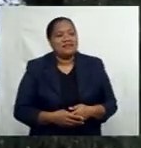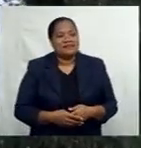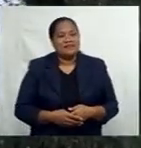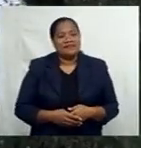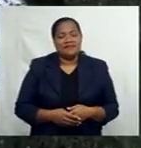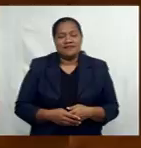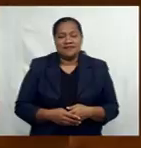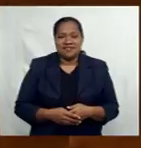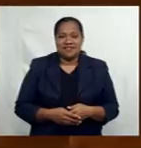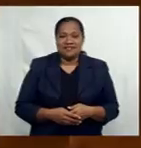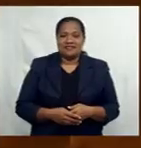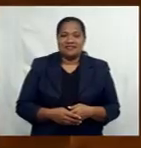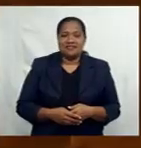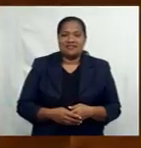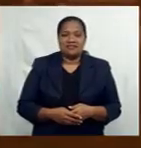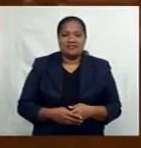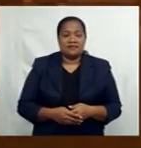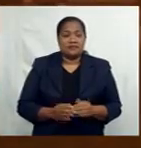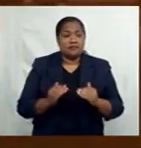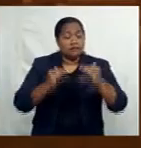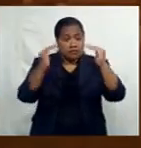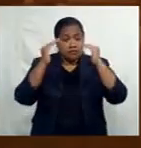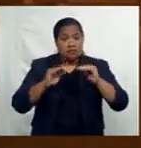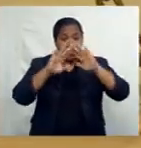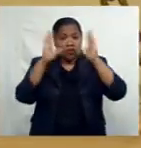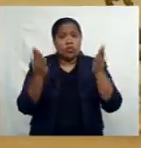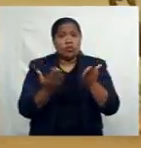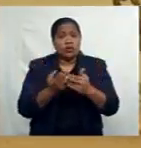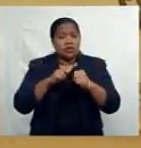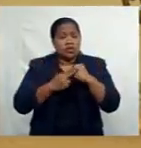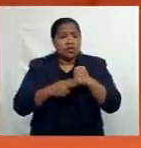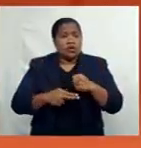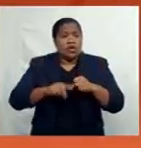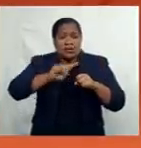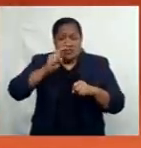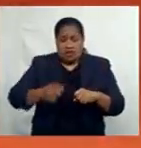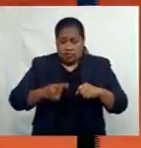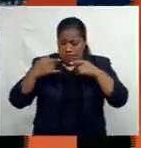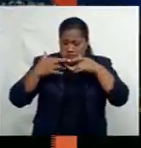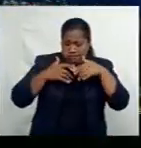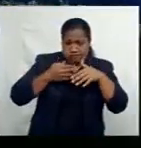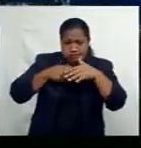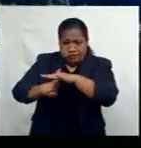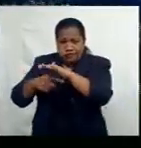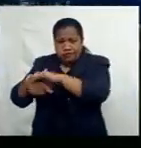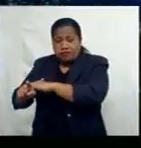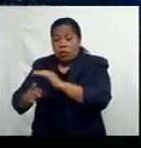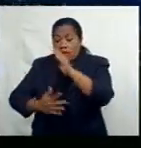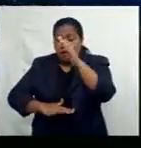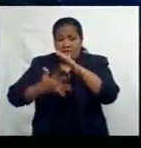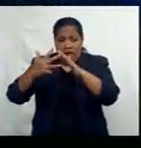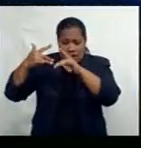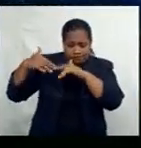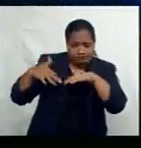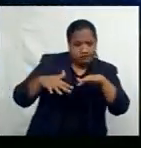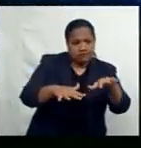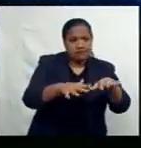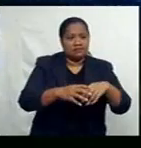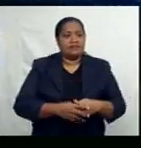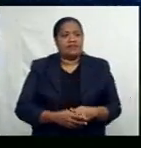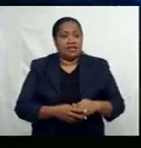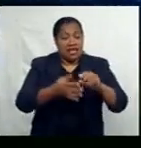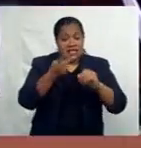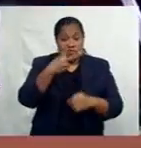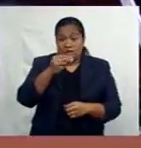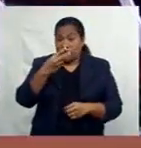FBC News. Coming up in world news, thousands flee as fires continue in Greece. And later in sports, 2020